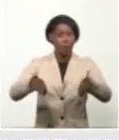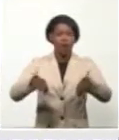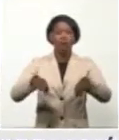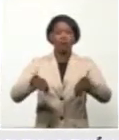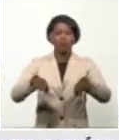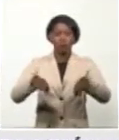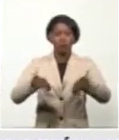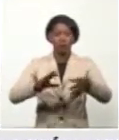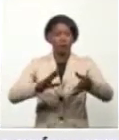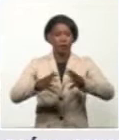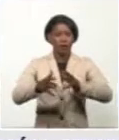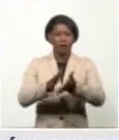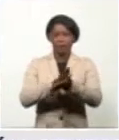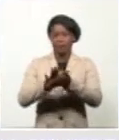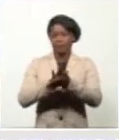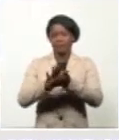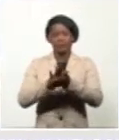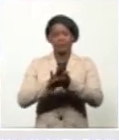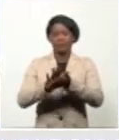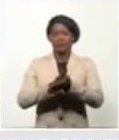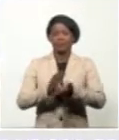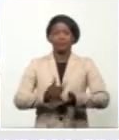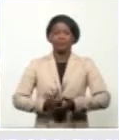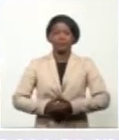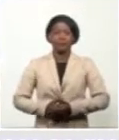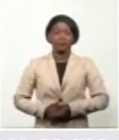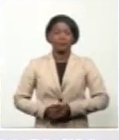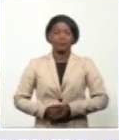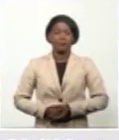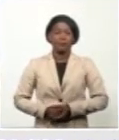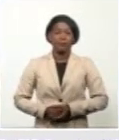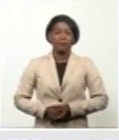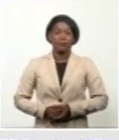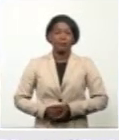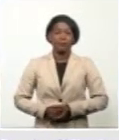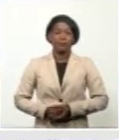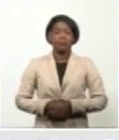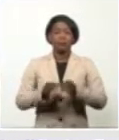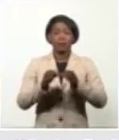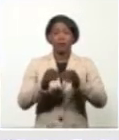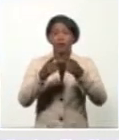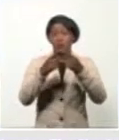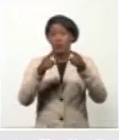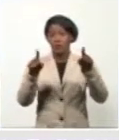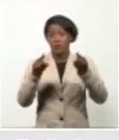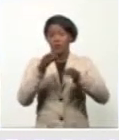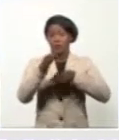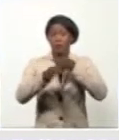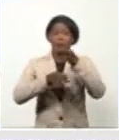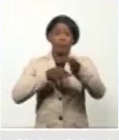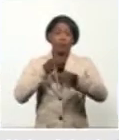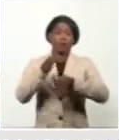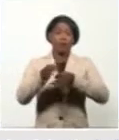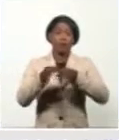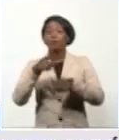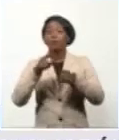reiterate, all with a favorable evolution and without complications.